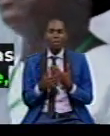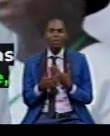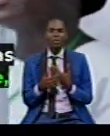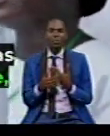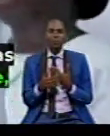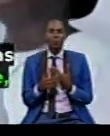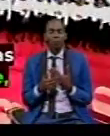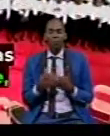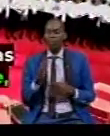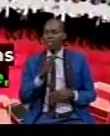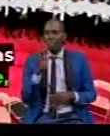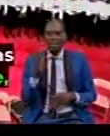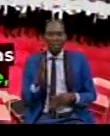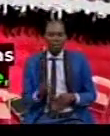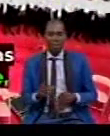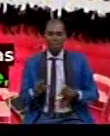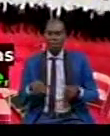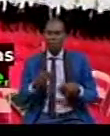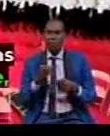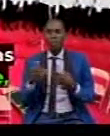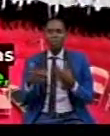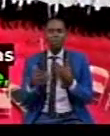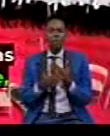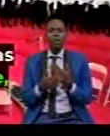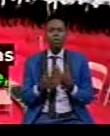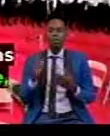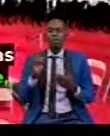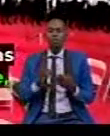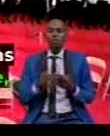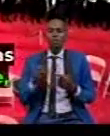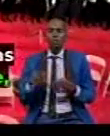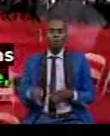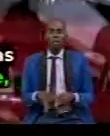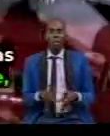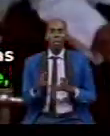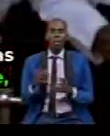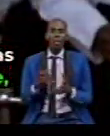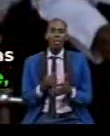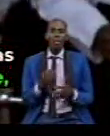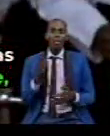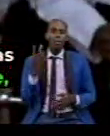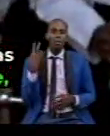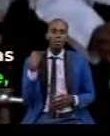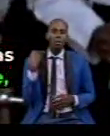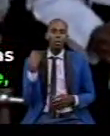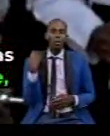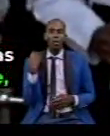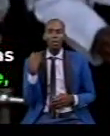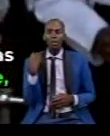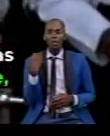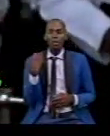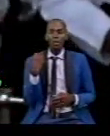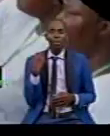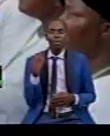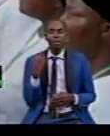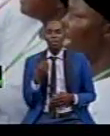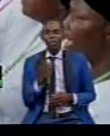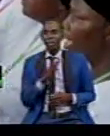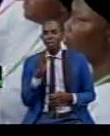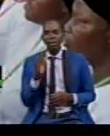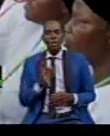never going back. To the grave. Say I won't go